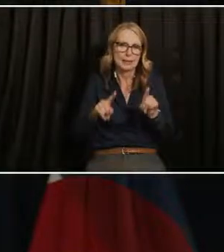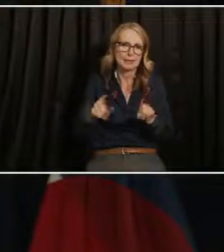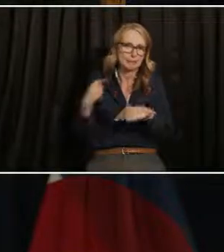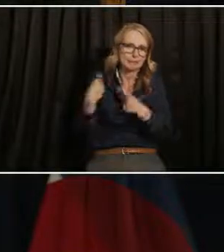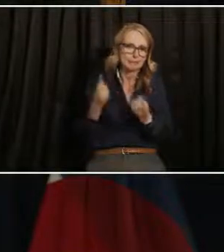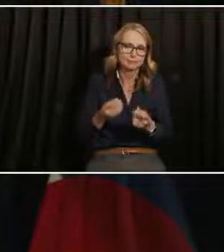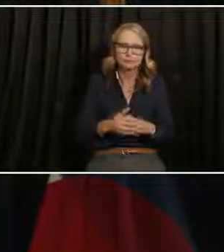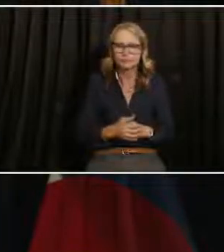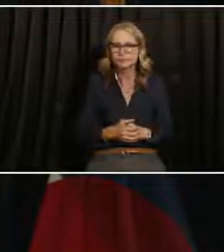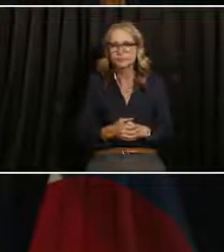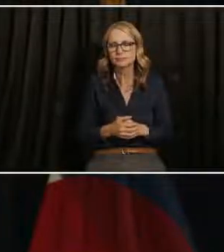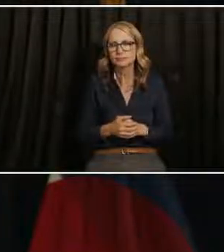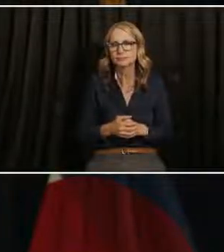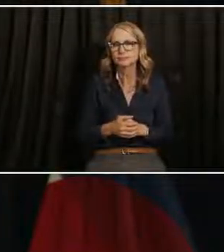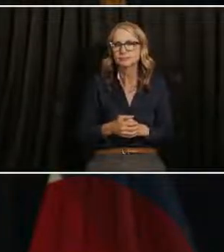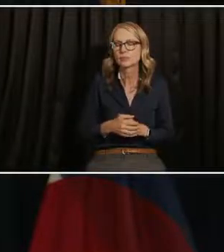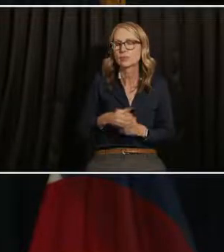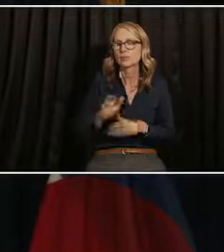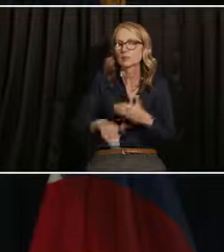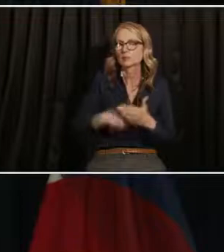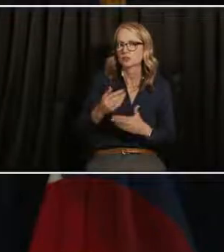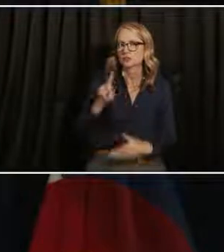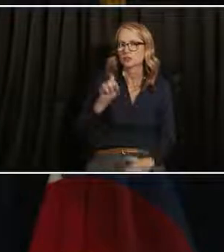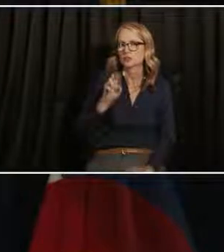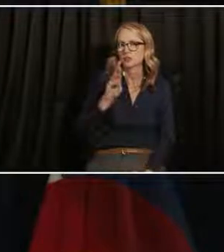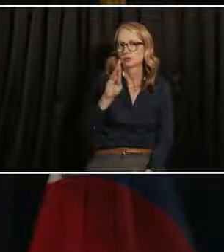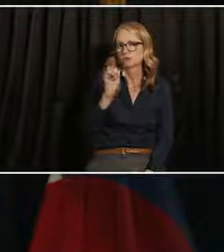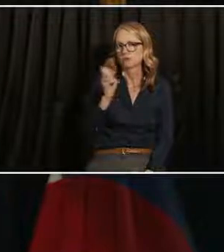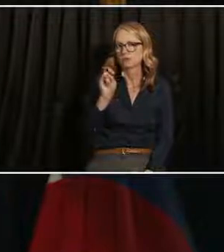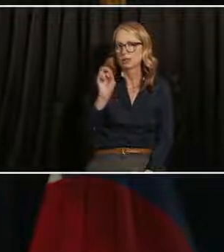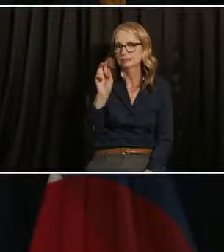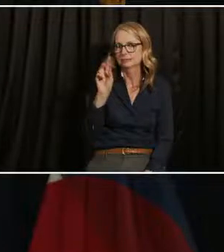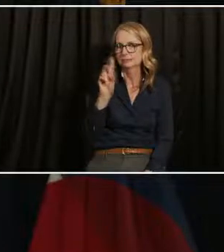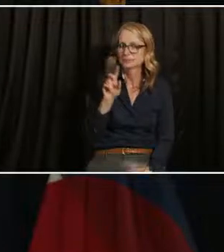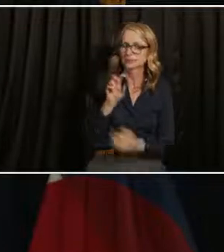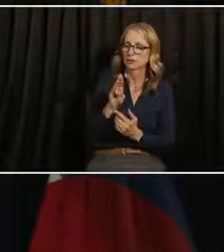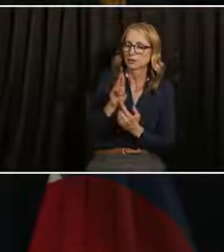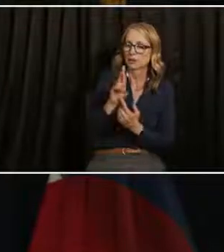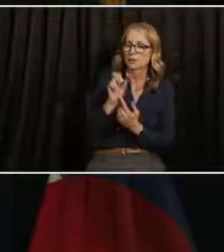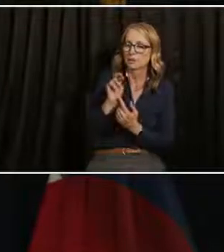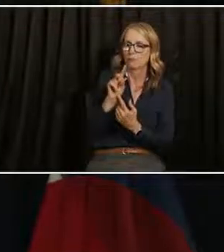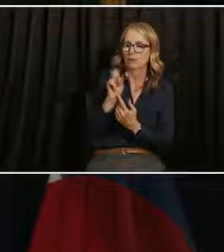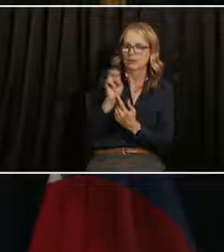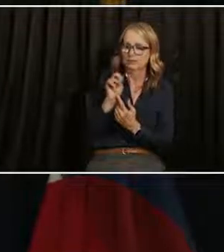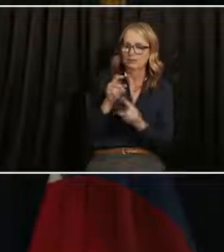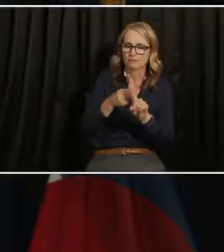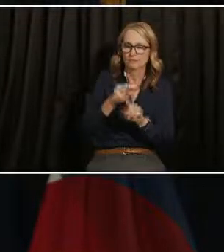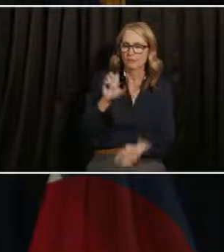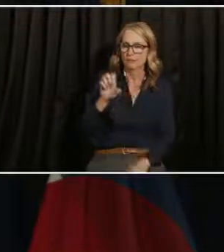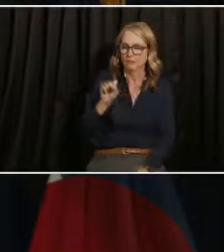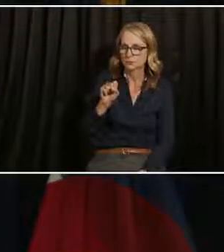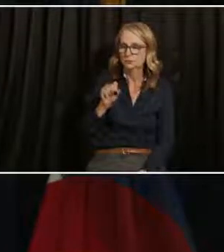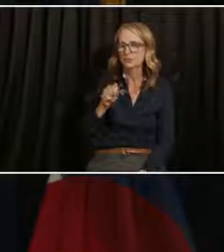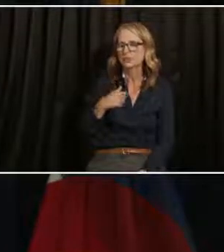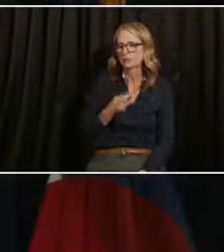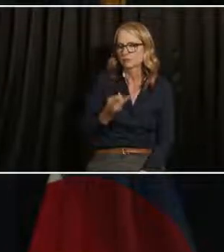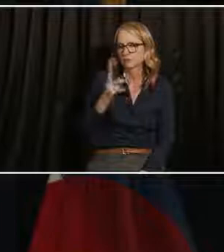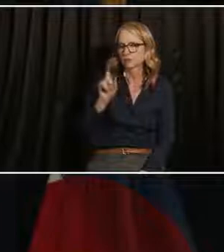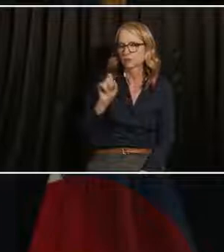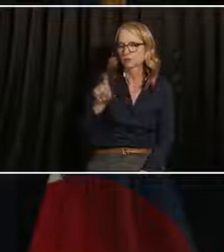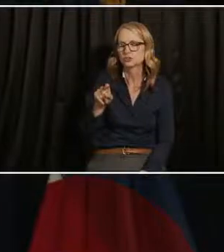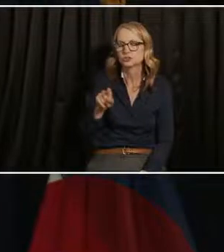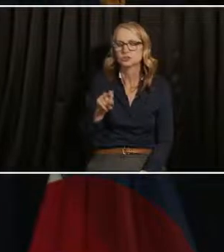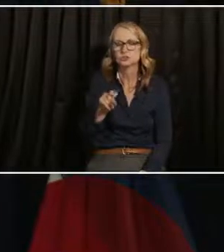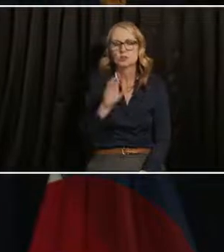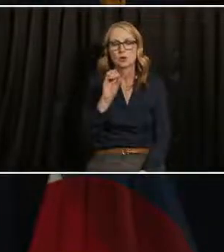Hi, Governor. This is Brandon with Fox 21 News in Colorado Springs. I got two questions, if I might. The first, from Otero County,